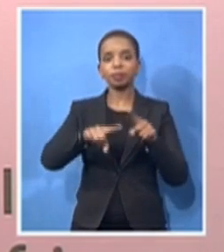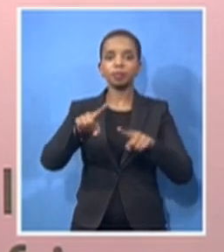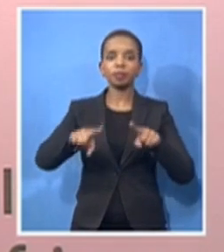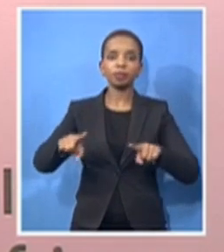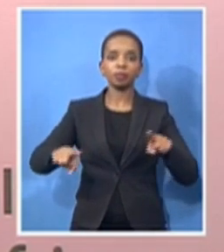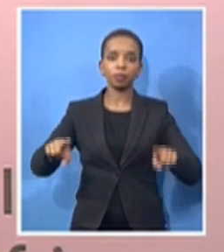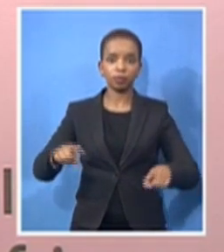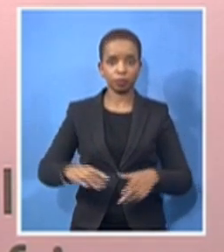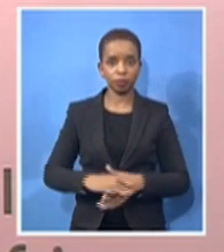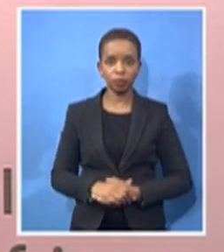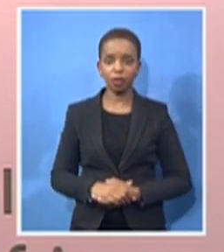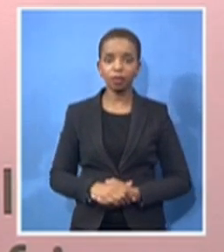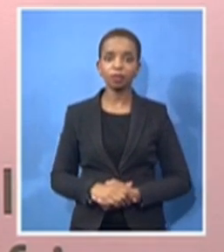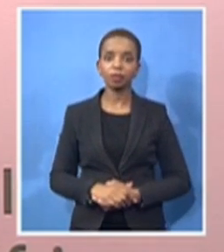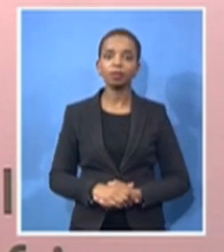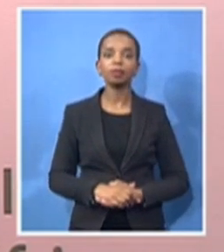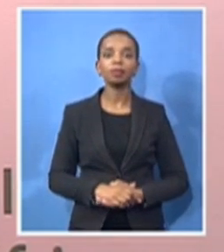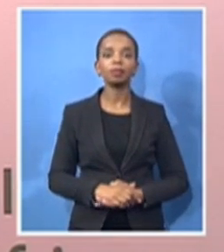good morning to you all.